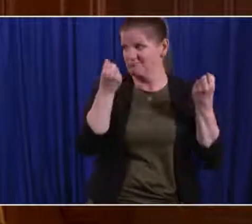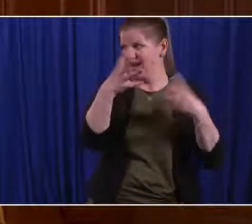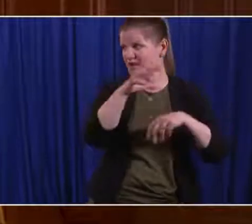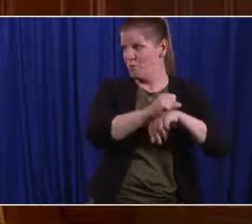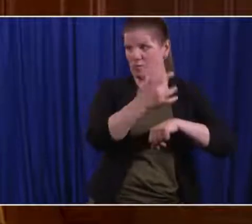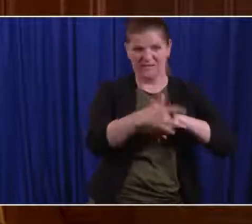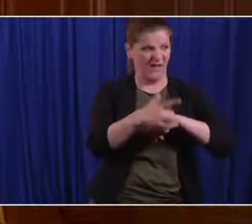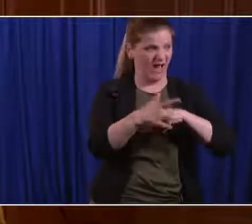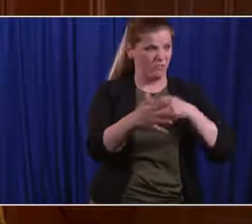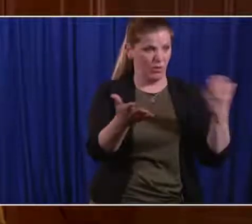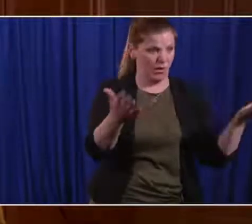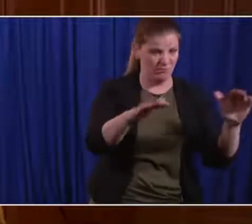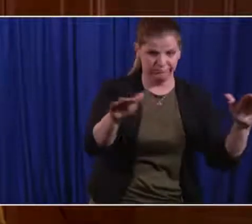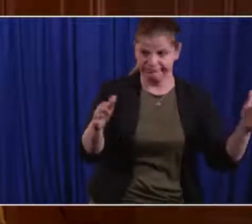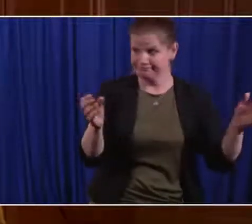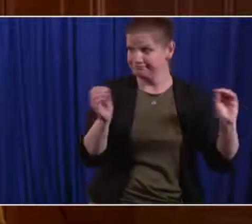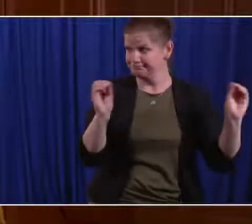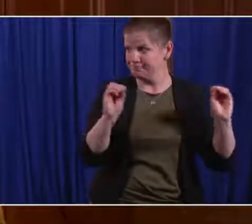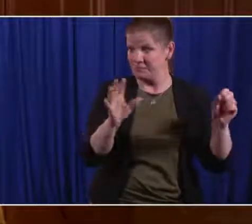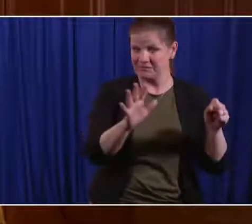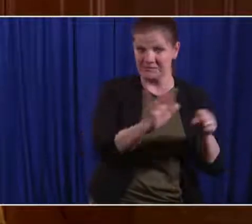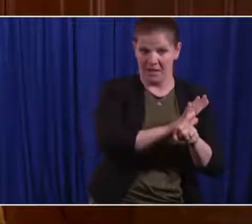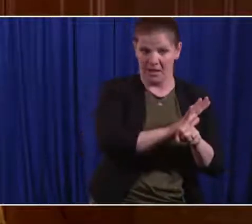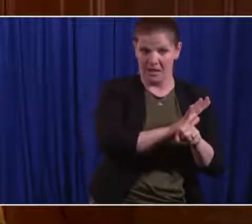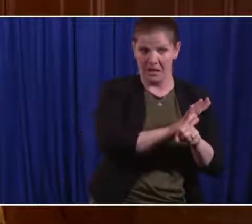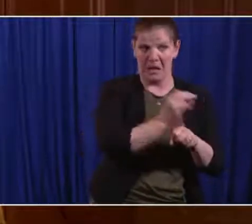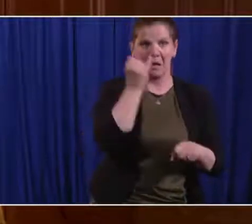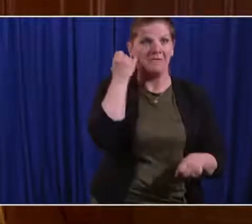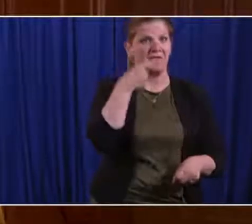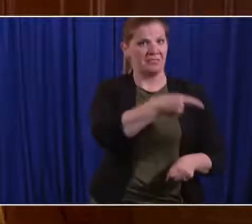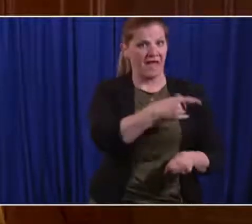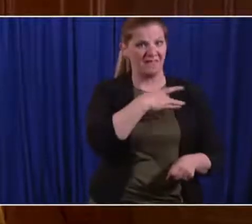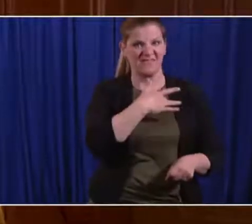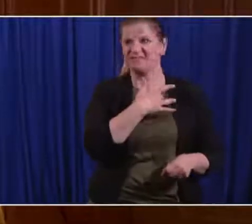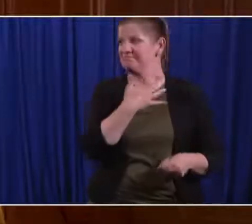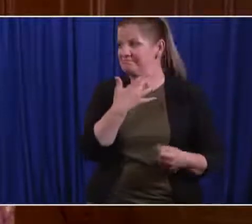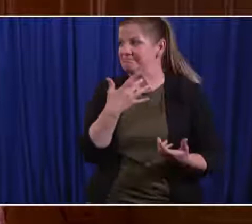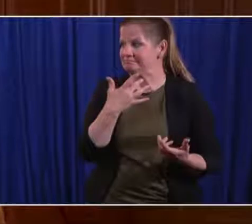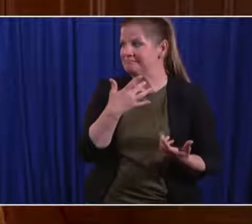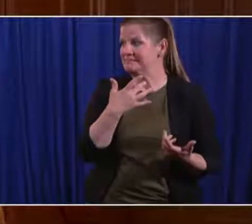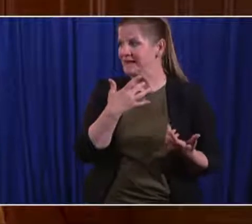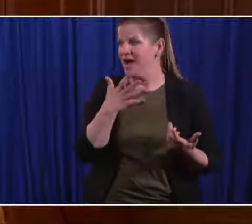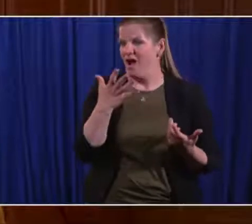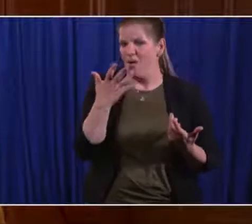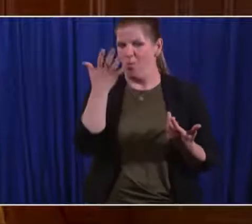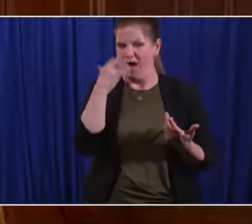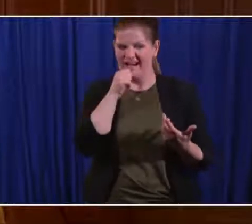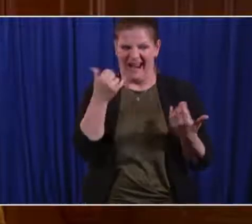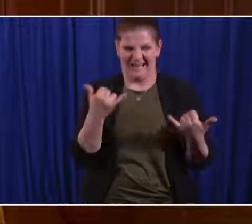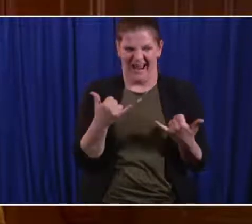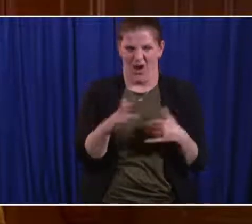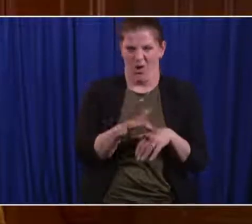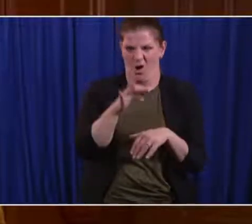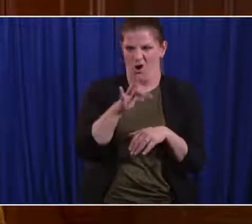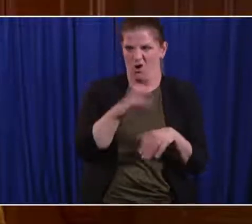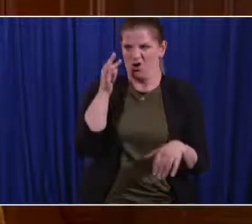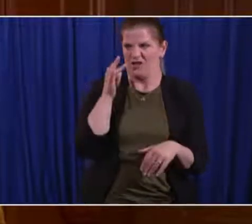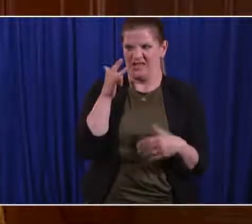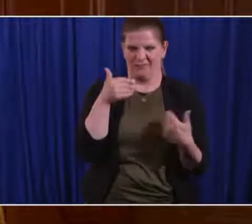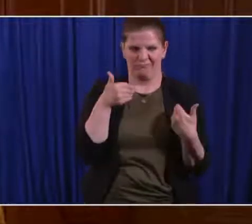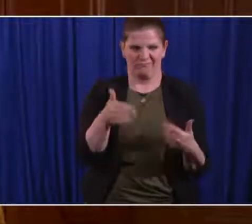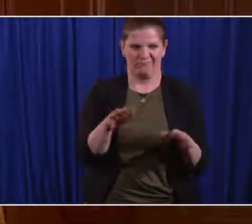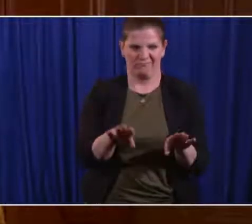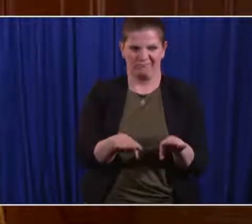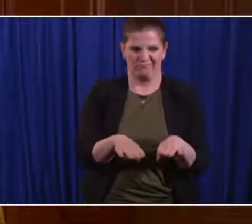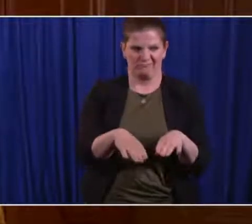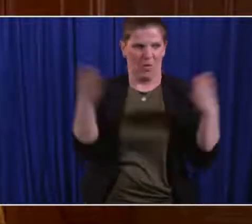and they feel it's necessary in order to fill slots to open it up to everyone, they certainly have our